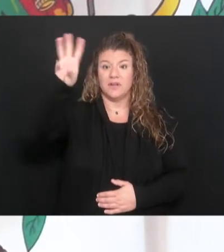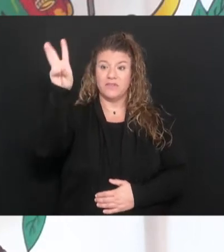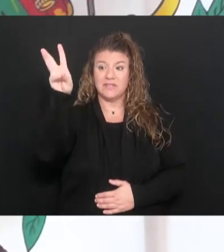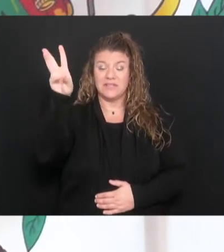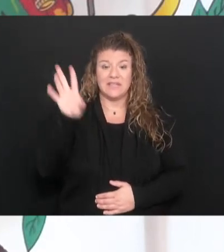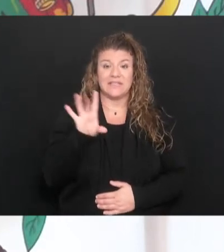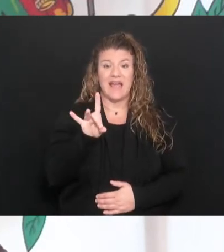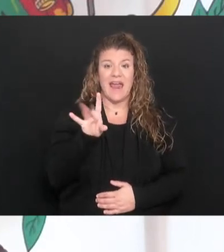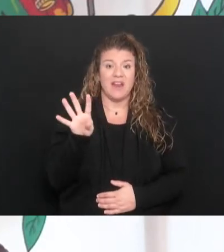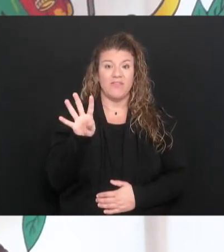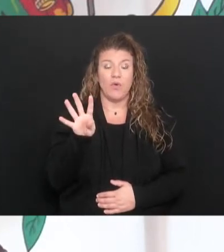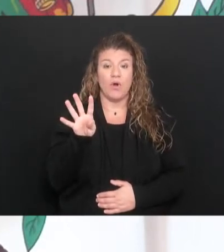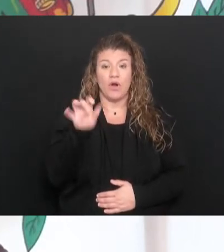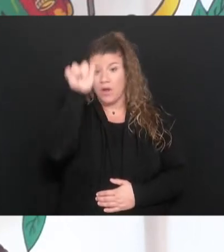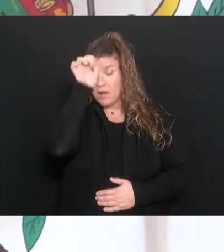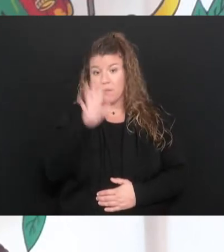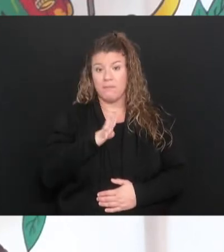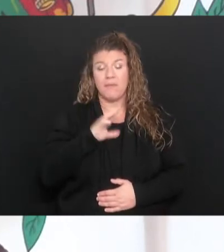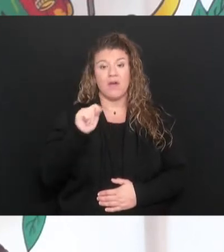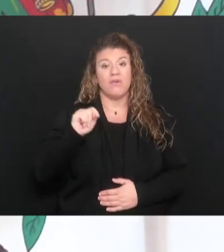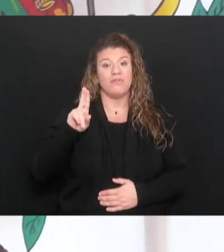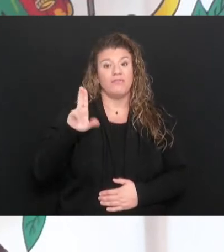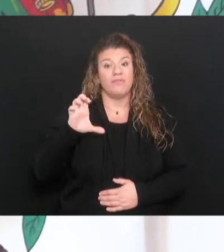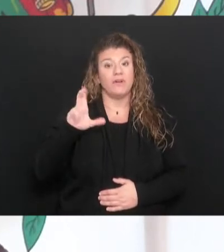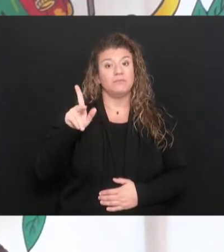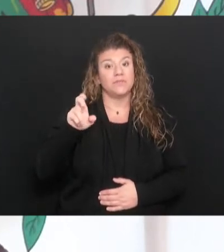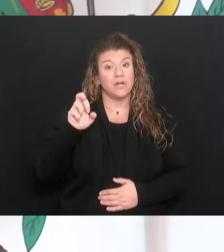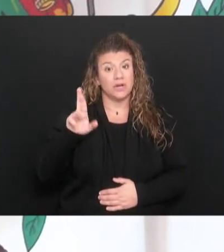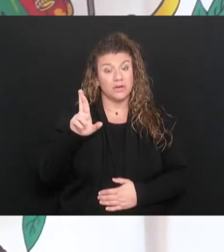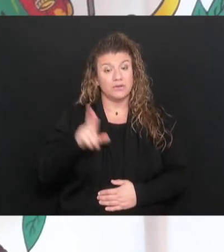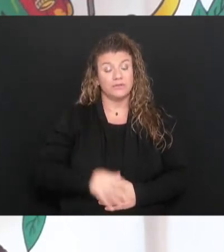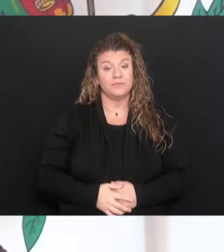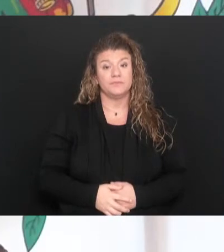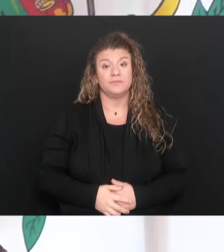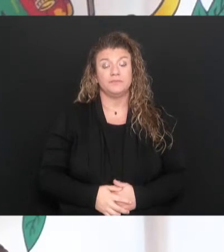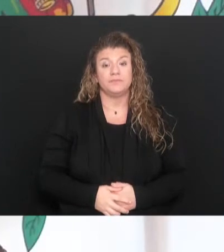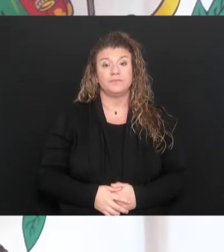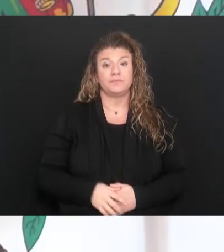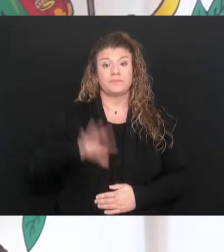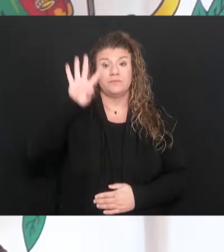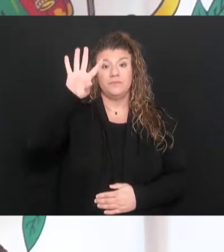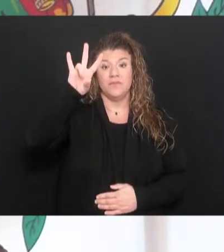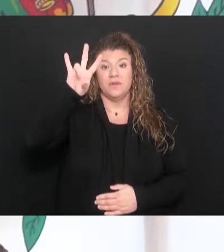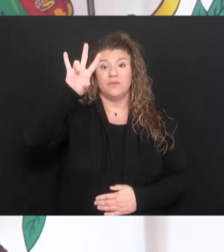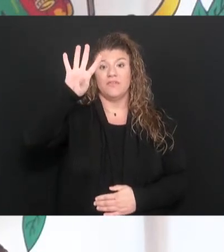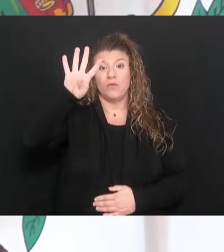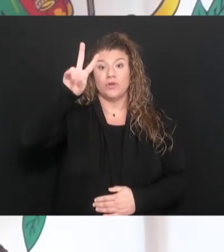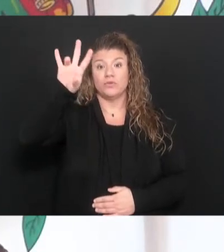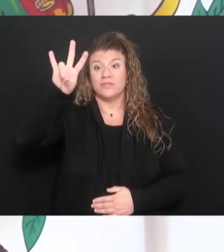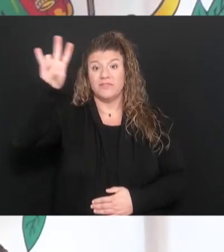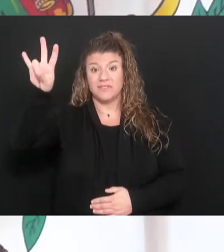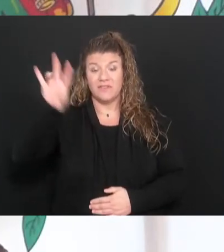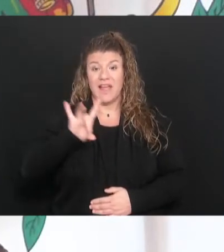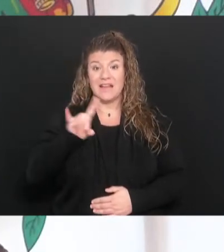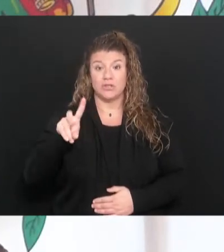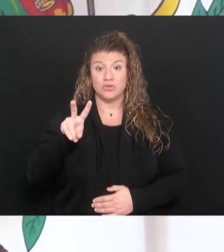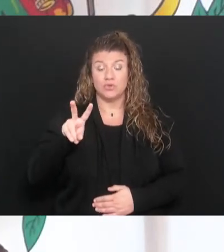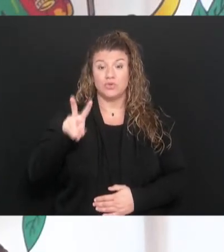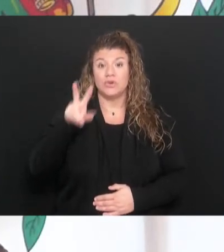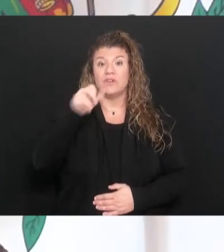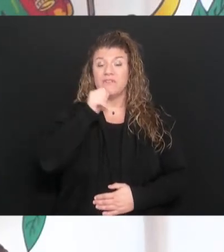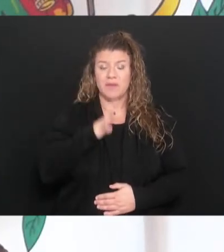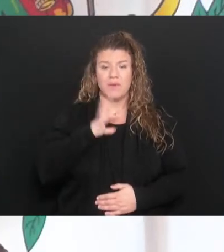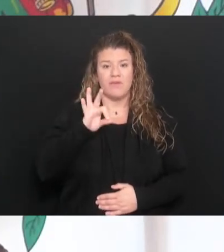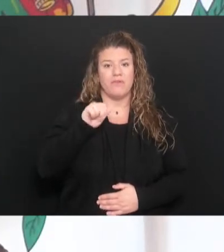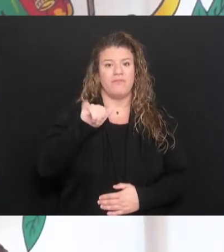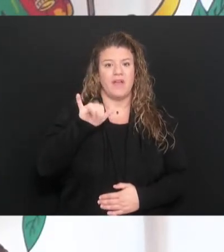an 84-year-old male from Tucker County. The 4,277th death, an 82-year-old female from Fayette